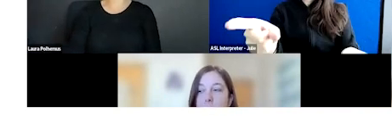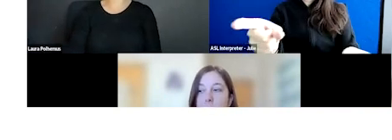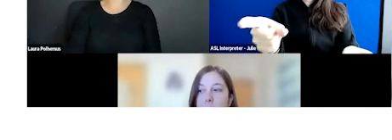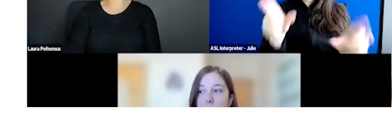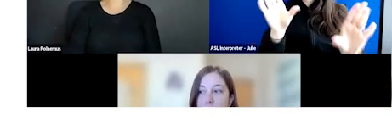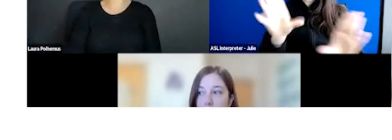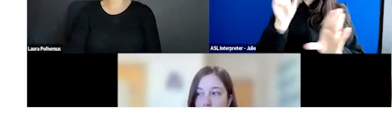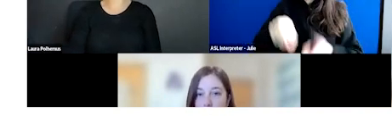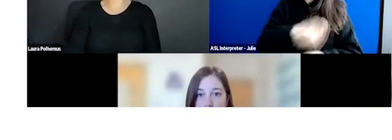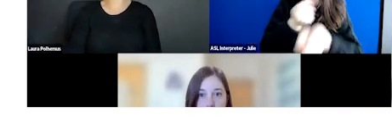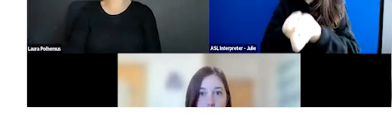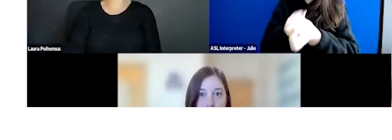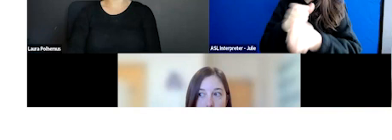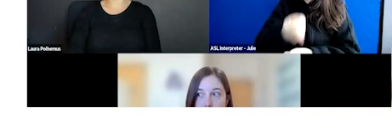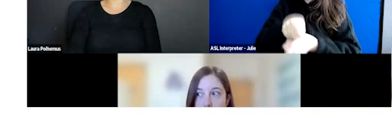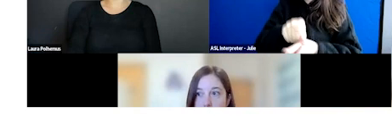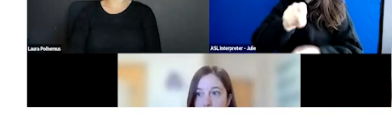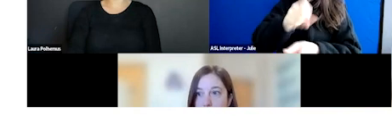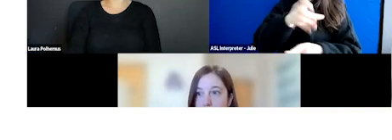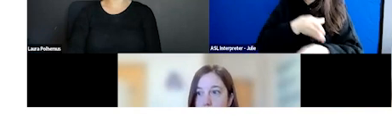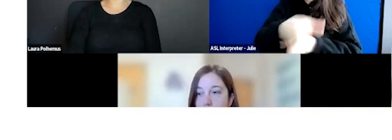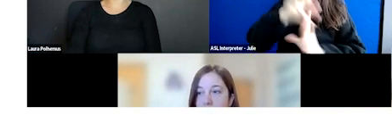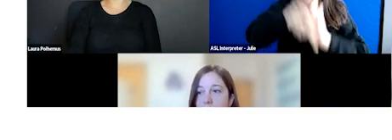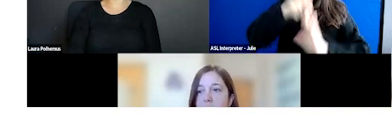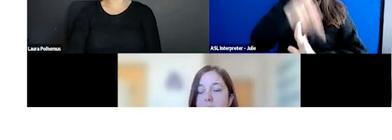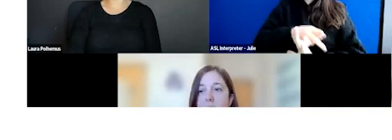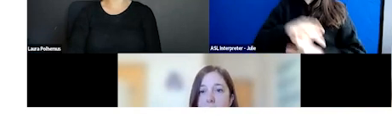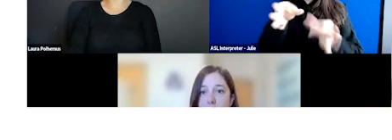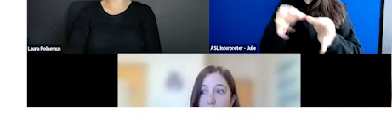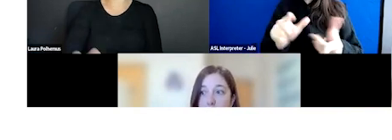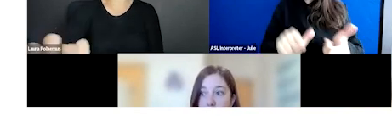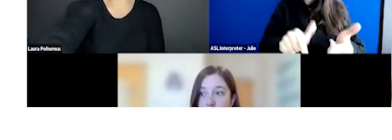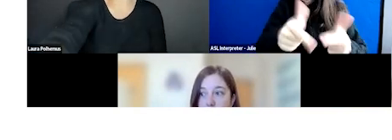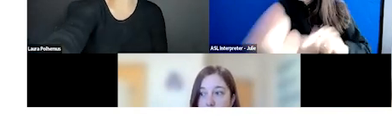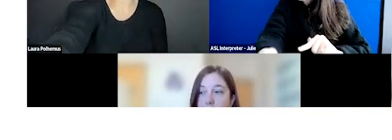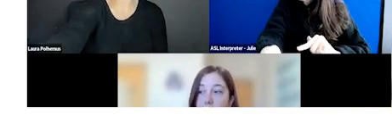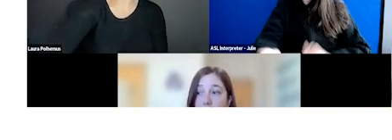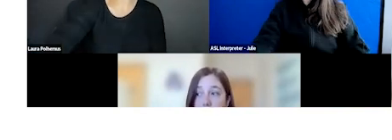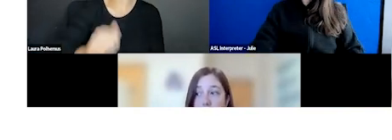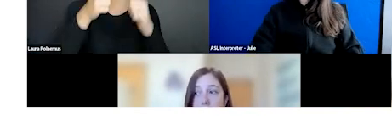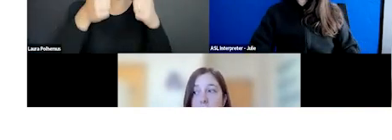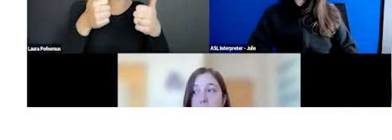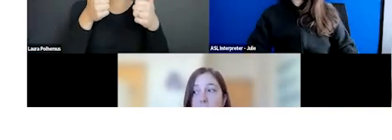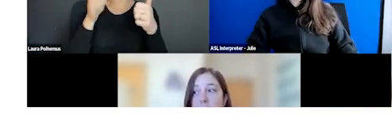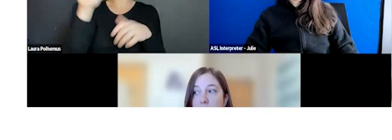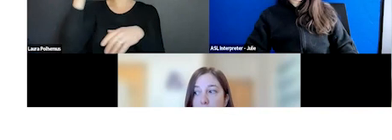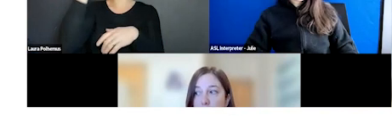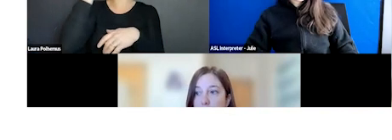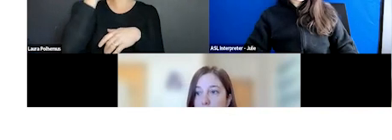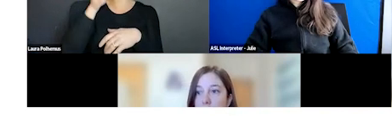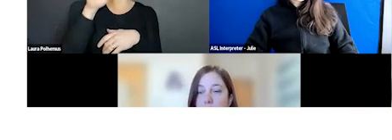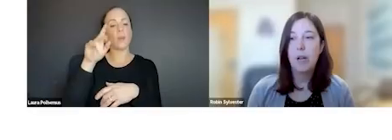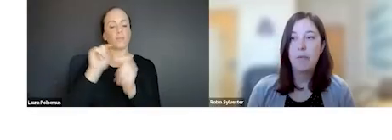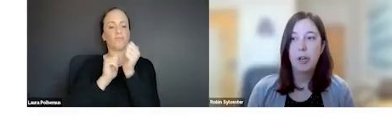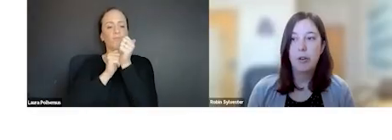must support a specific scope of work or program. It's also important to understand that government grants must comply with many